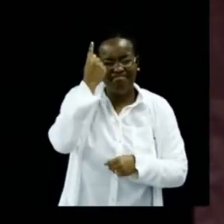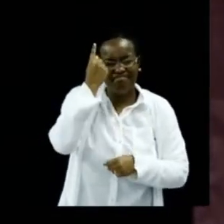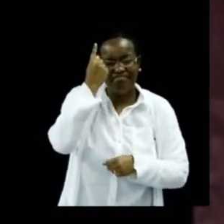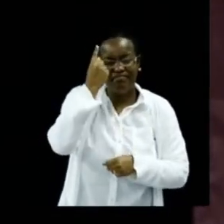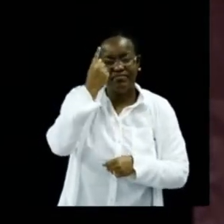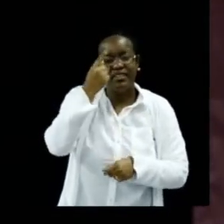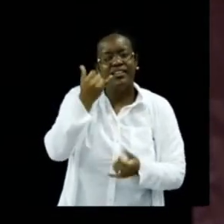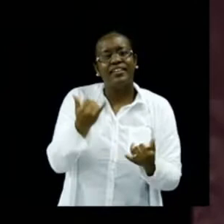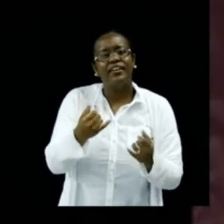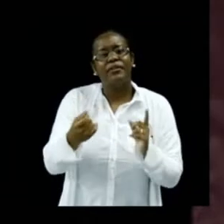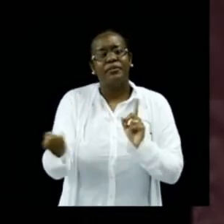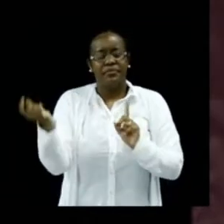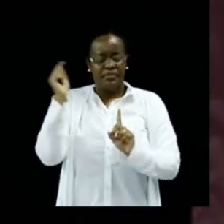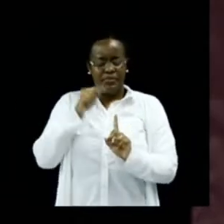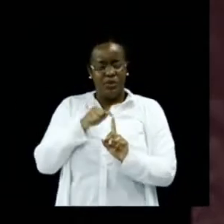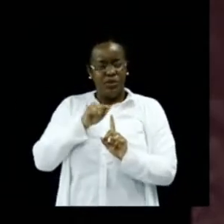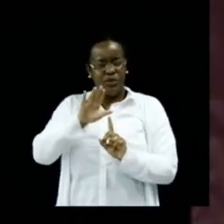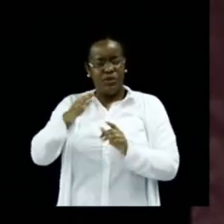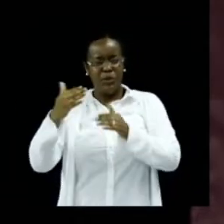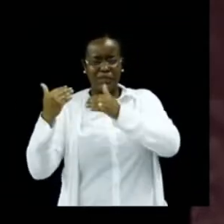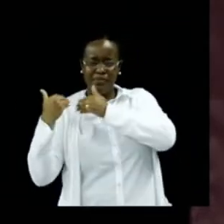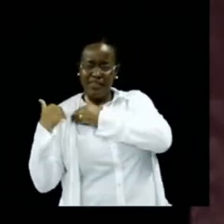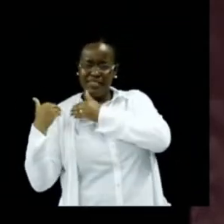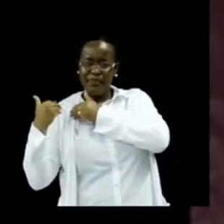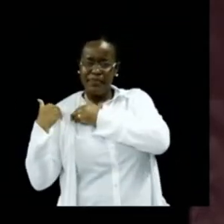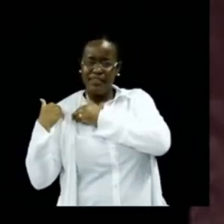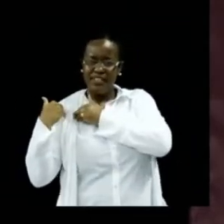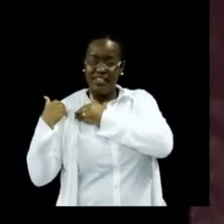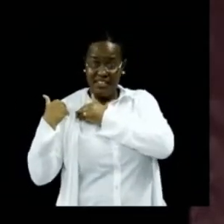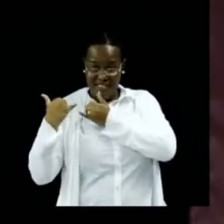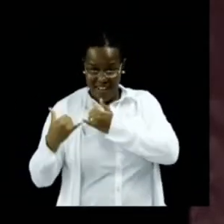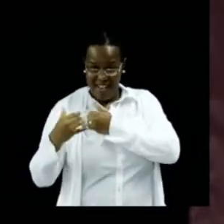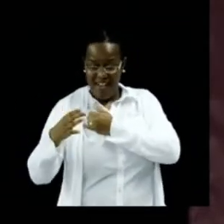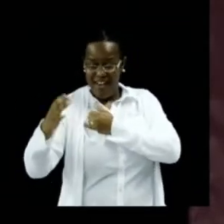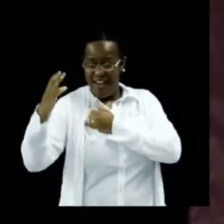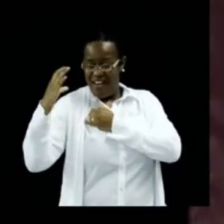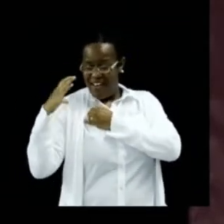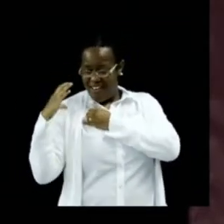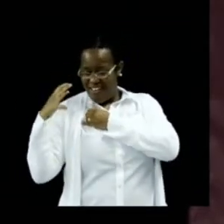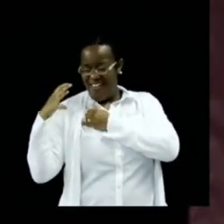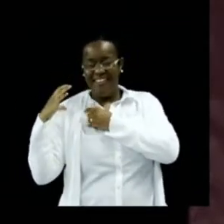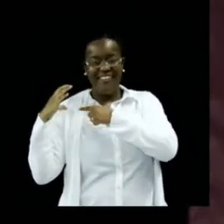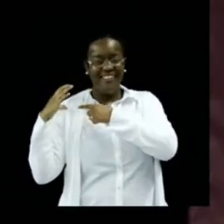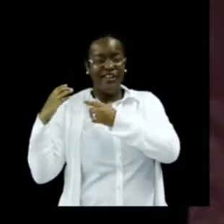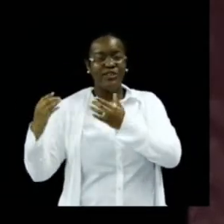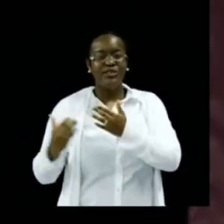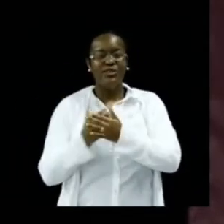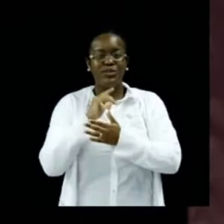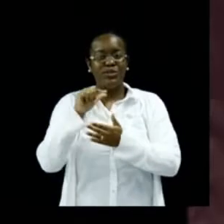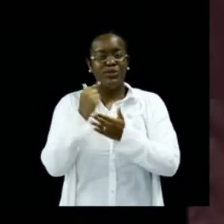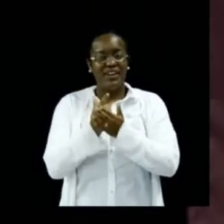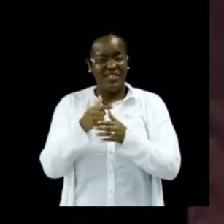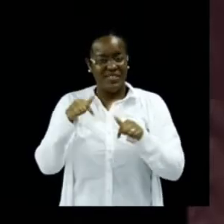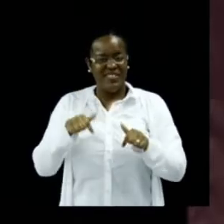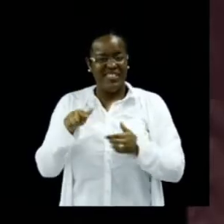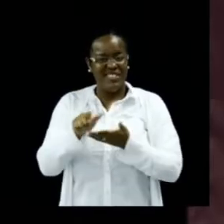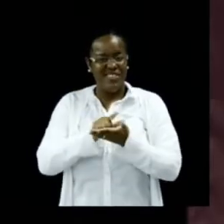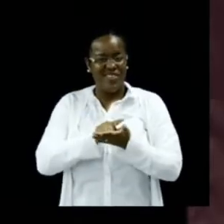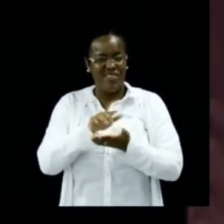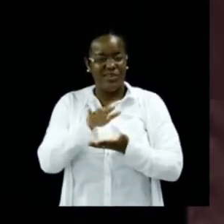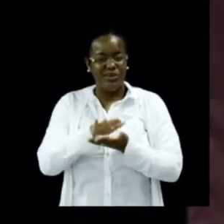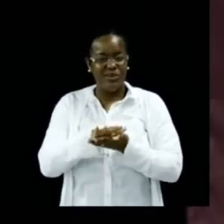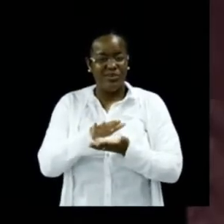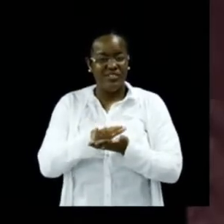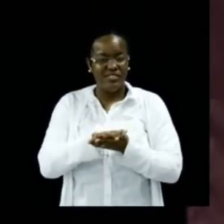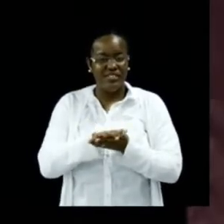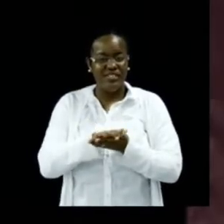your responsibility, to the special mantle being placed on you as a new graduate of the law school. The